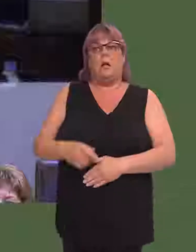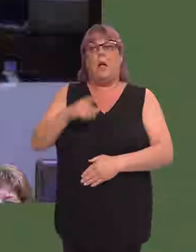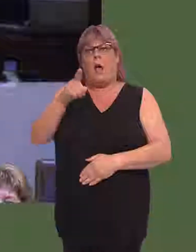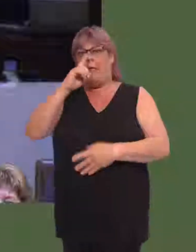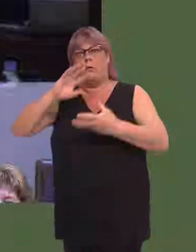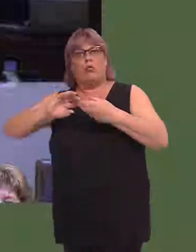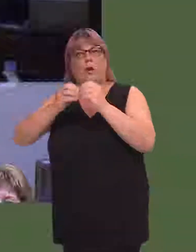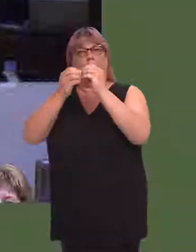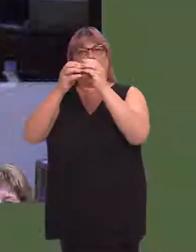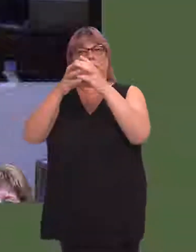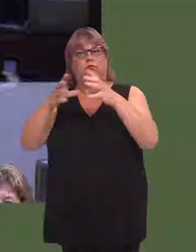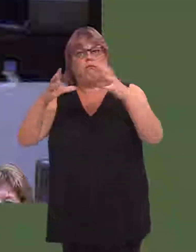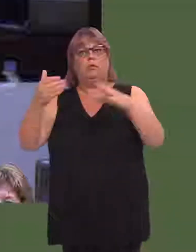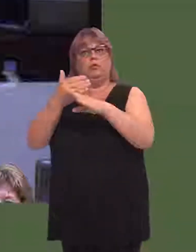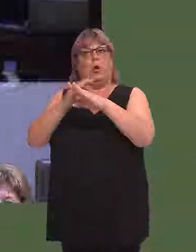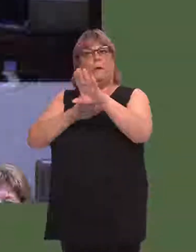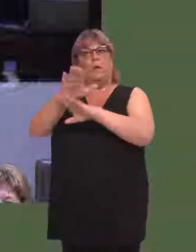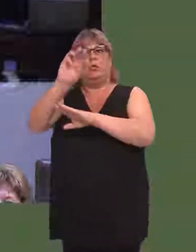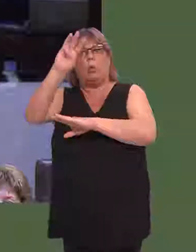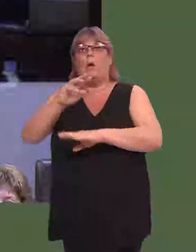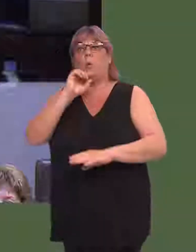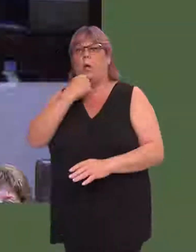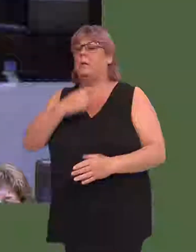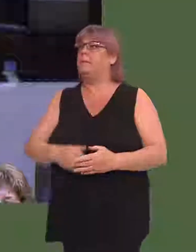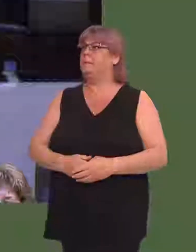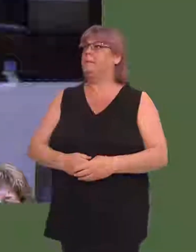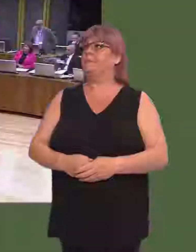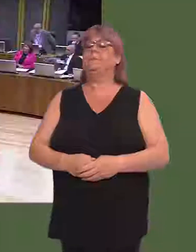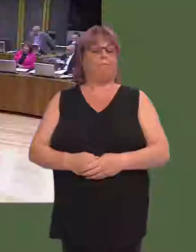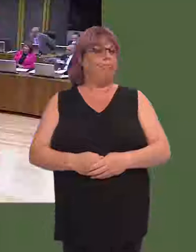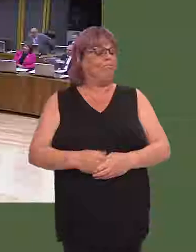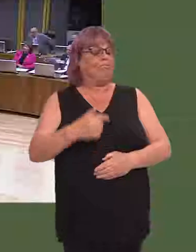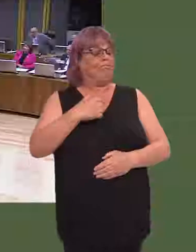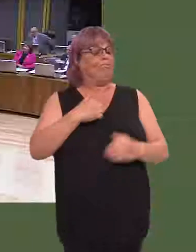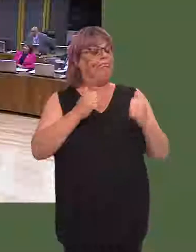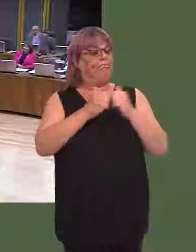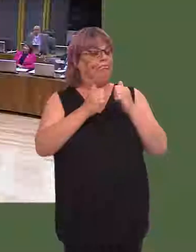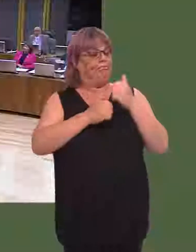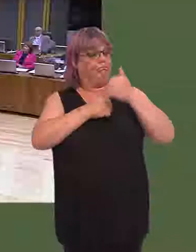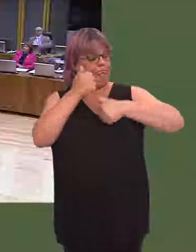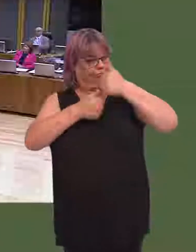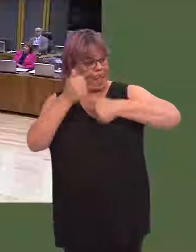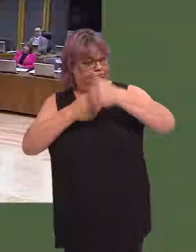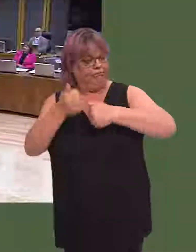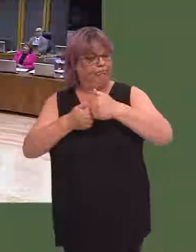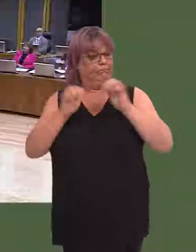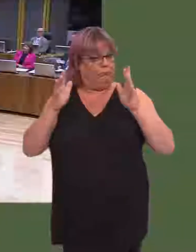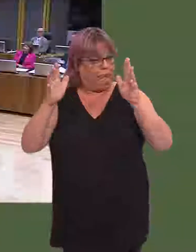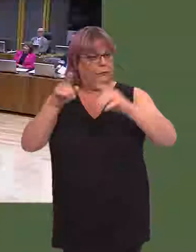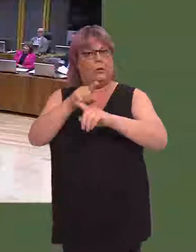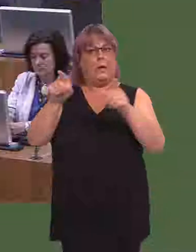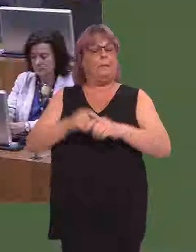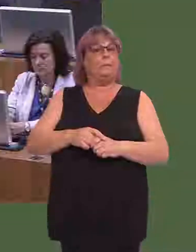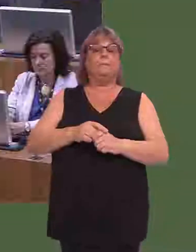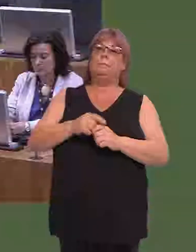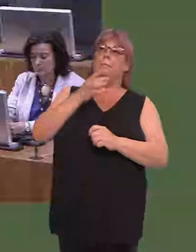companies that will provide the jobs we need in the future in Wales? Thank you. Yes, I would join him in that. I think it's hugely important that